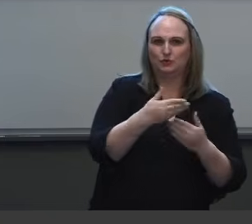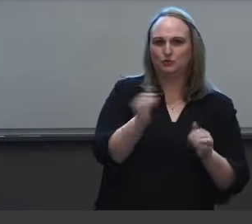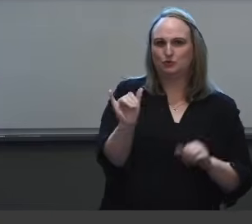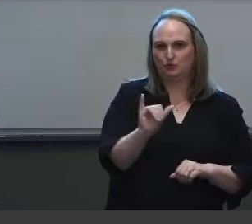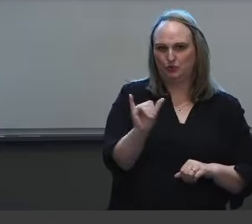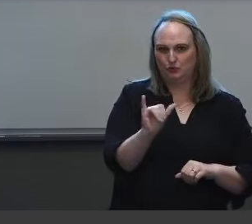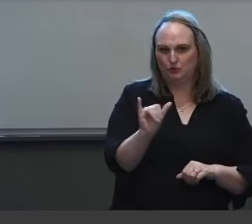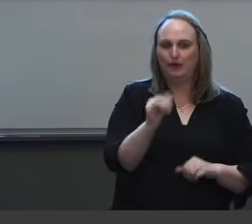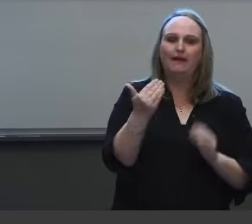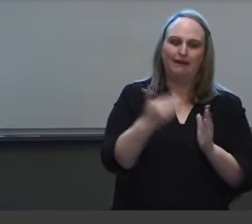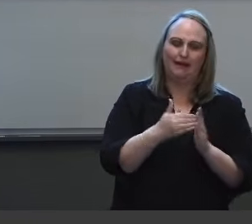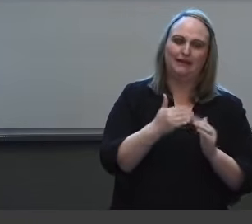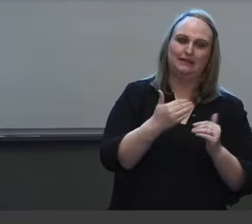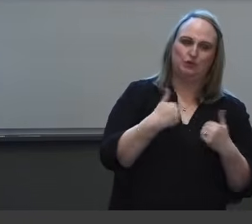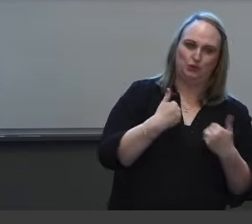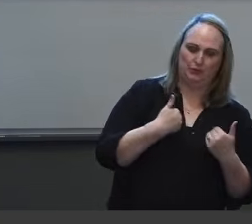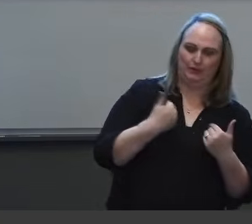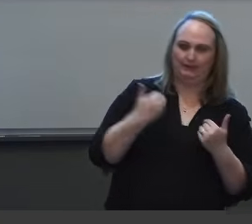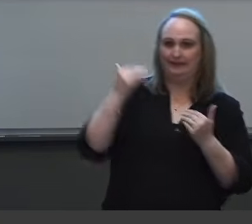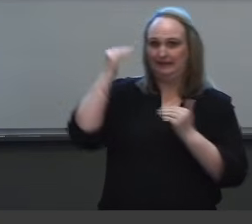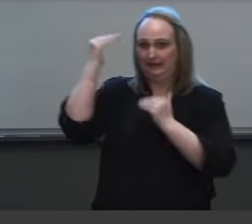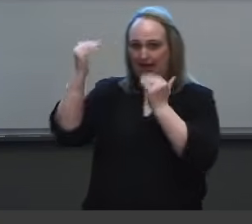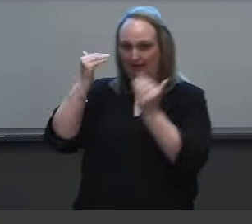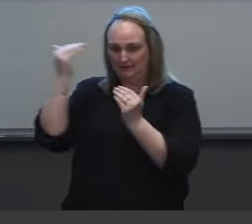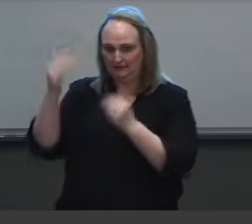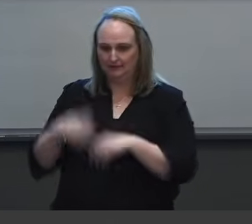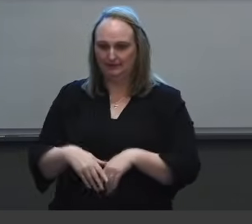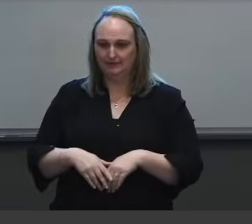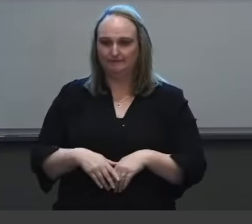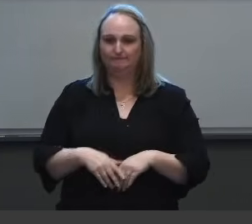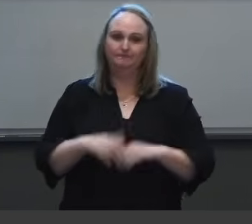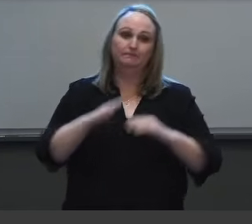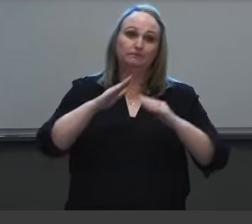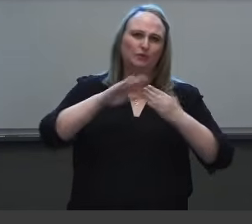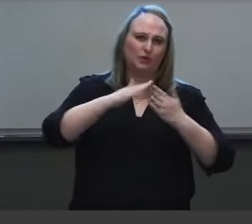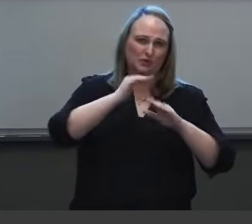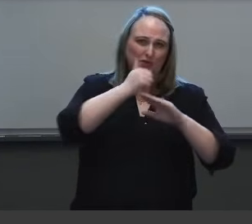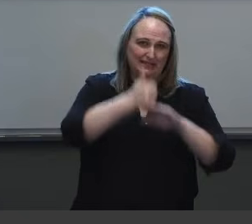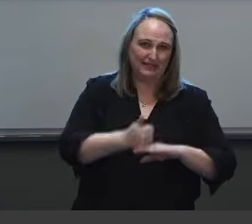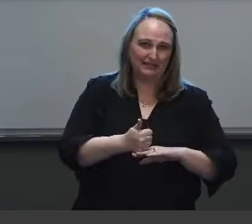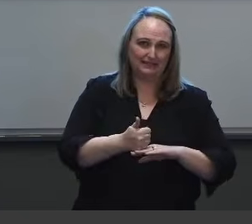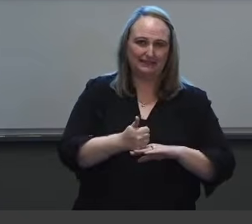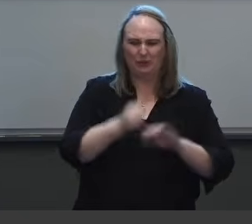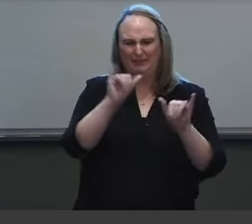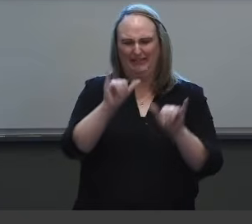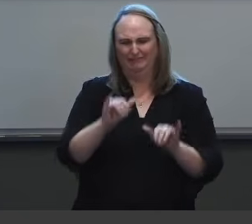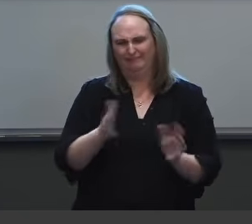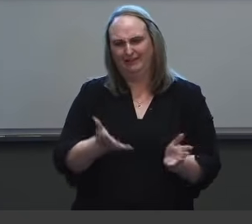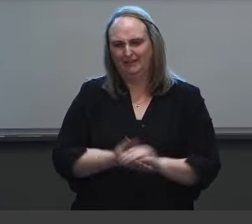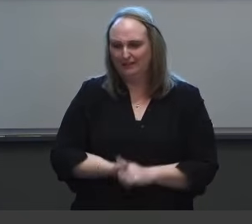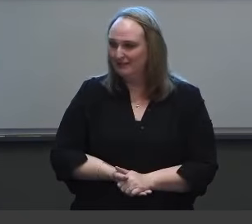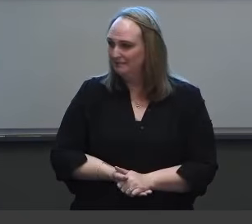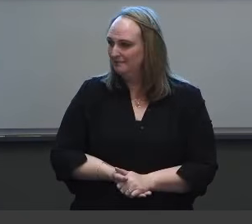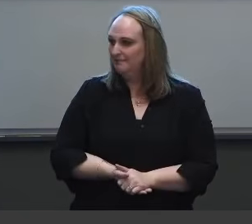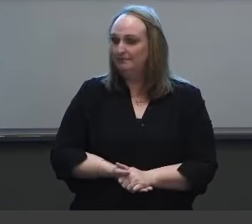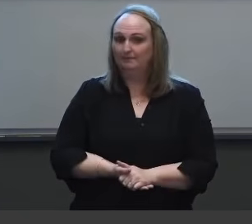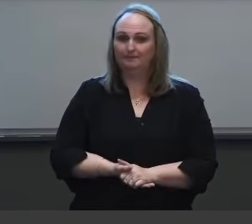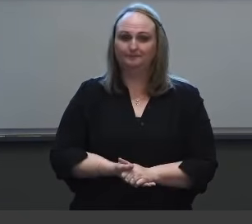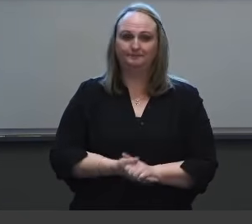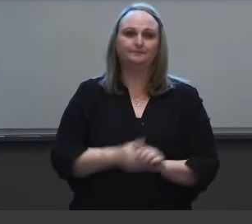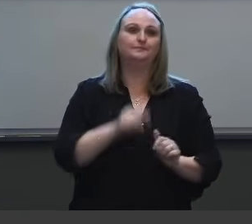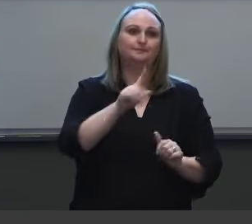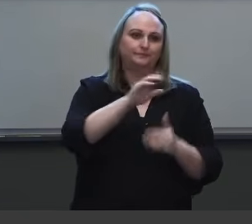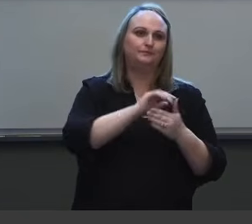with youth and adults, community settings, so that's a lot of overlap there with what I just said, and then a